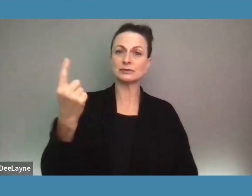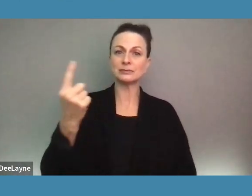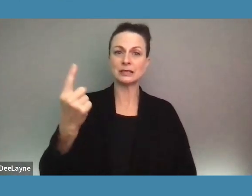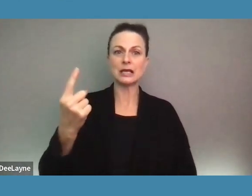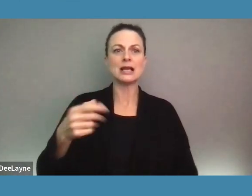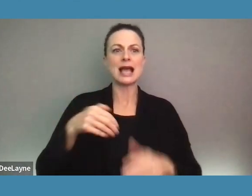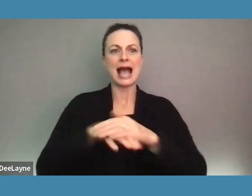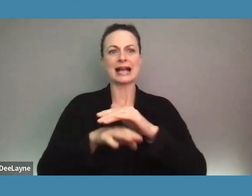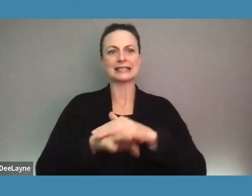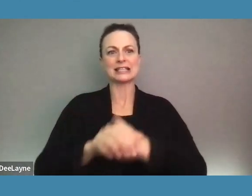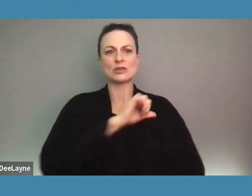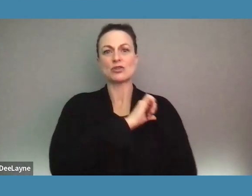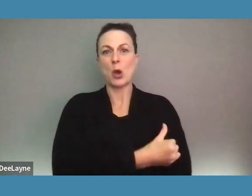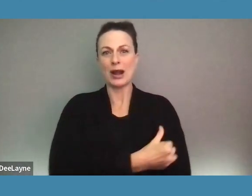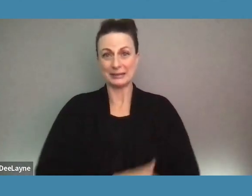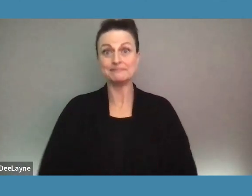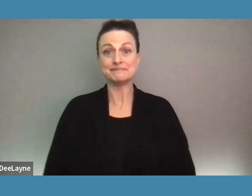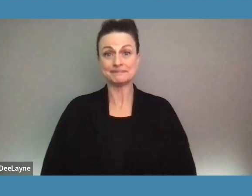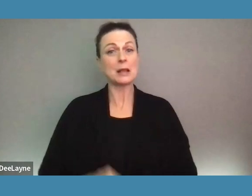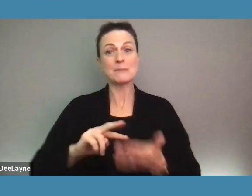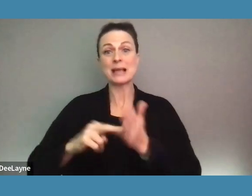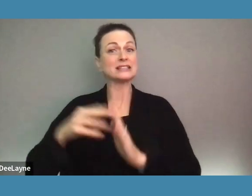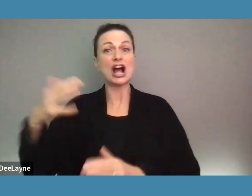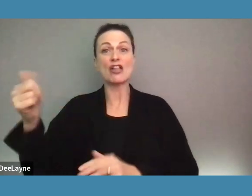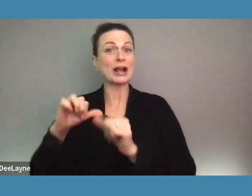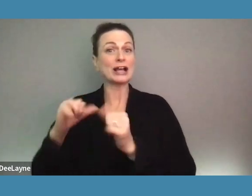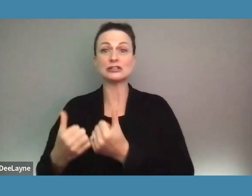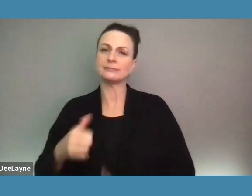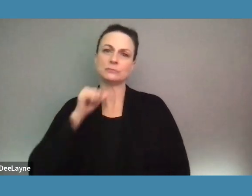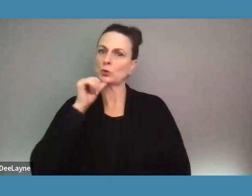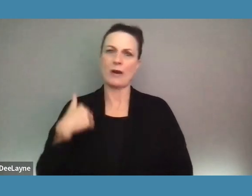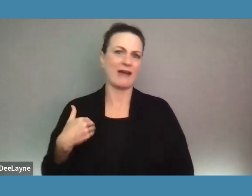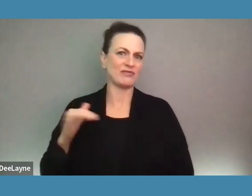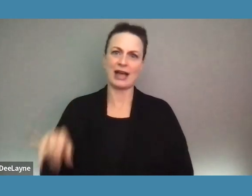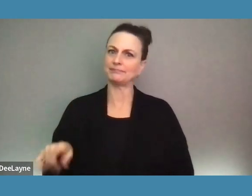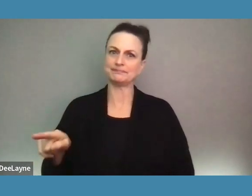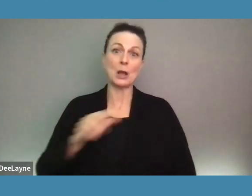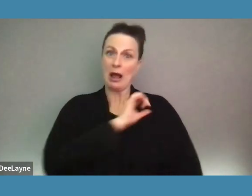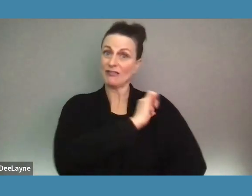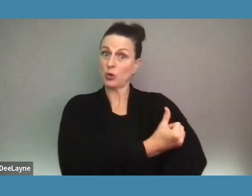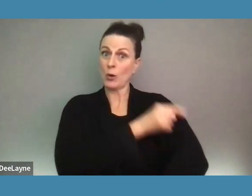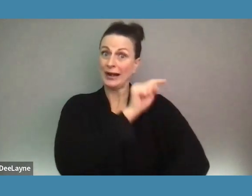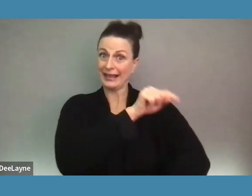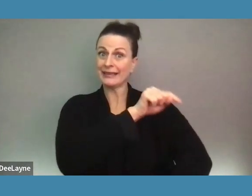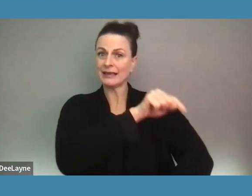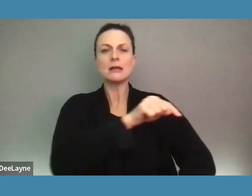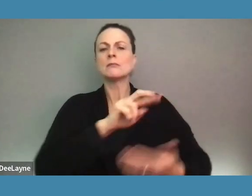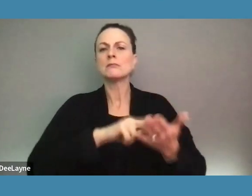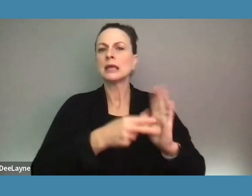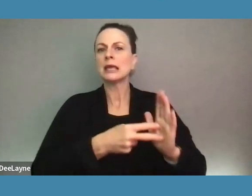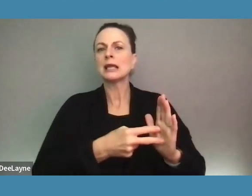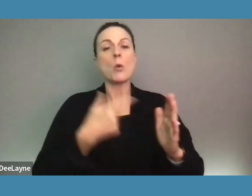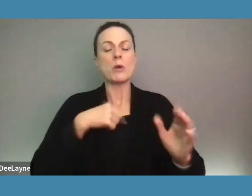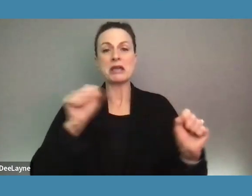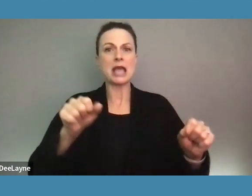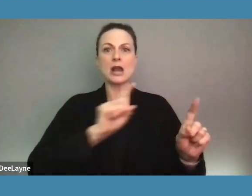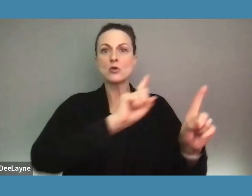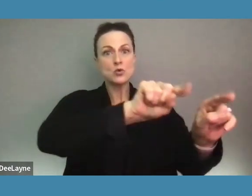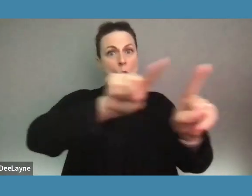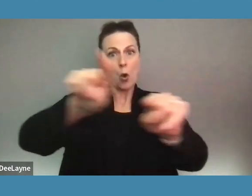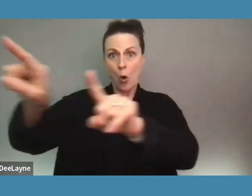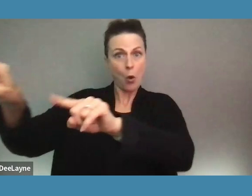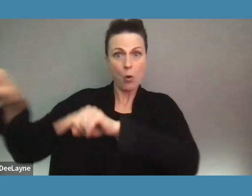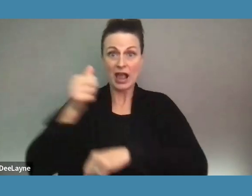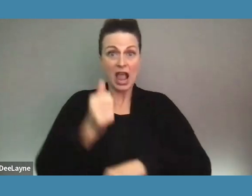Authority, which is a power that other agencies don't have. And that allows us to go anywhere where people